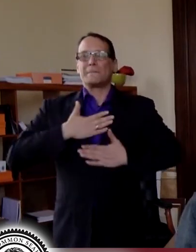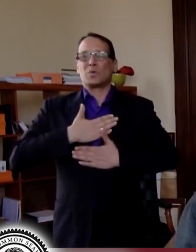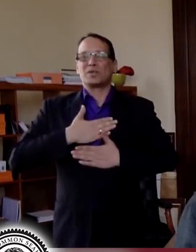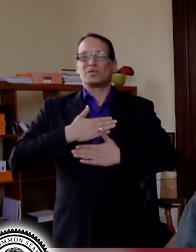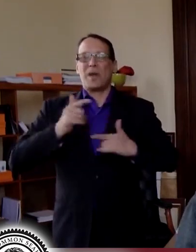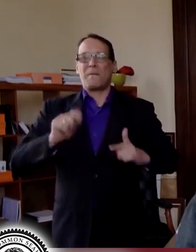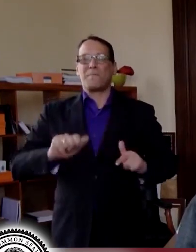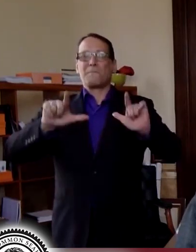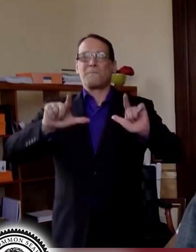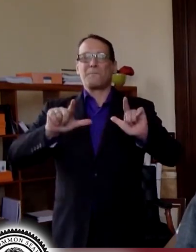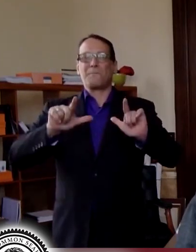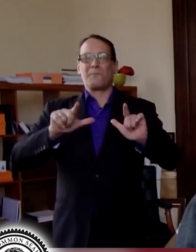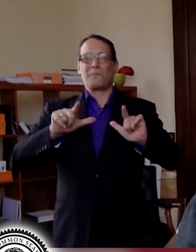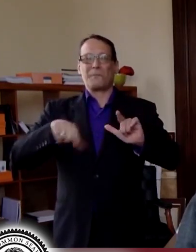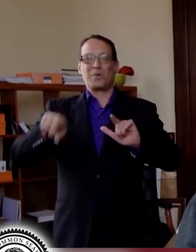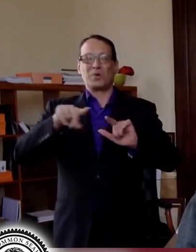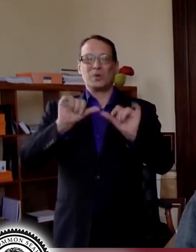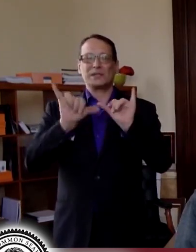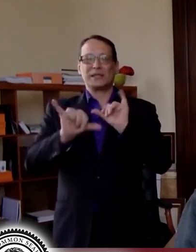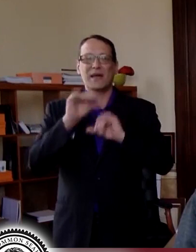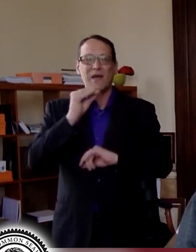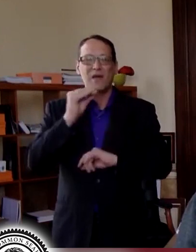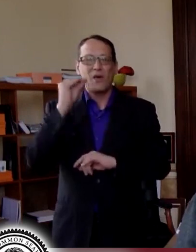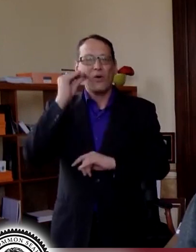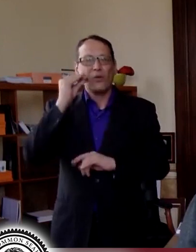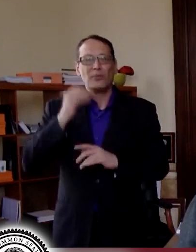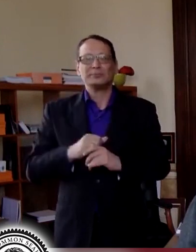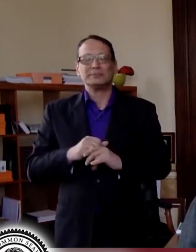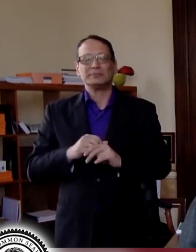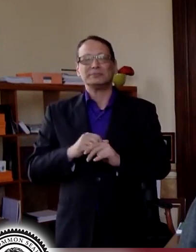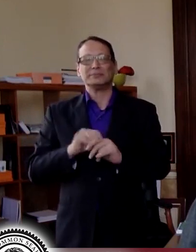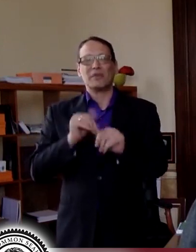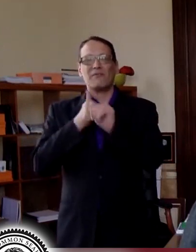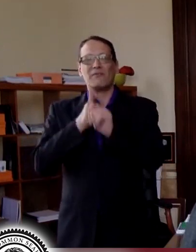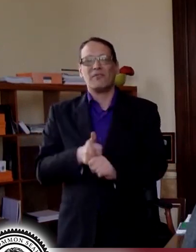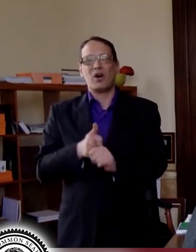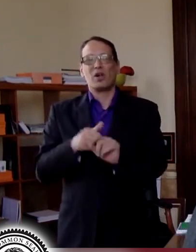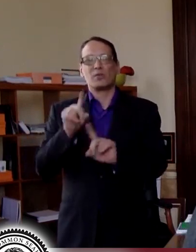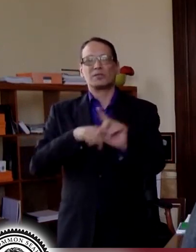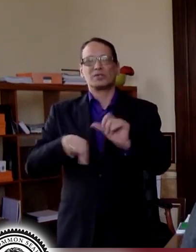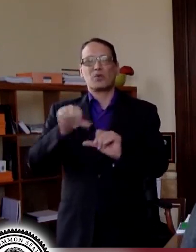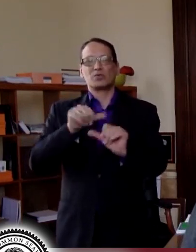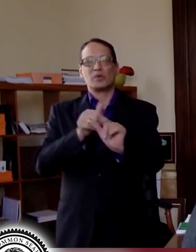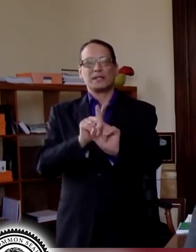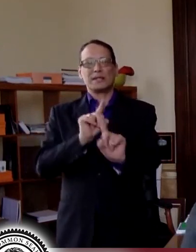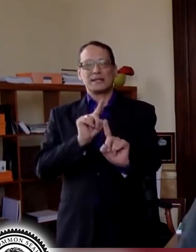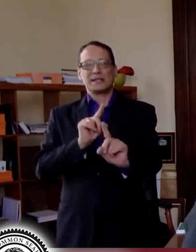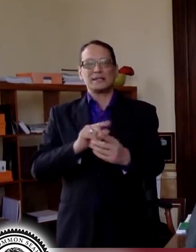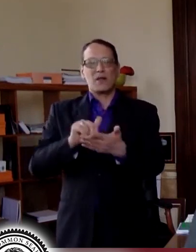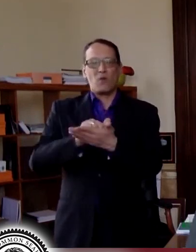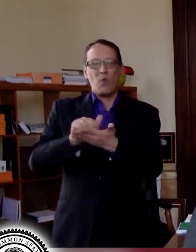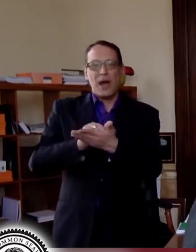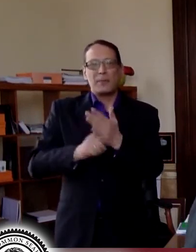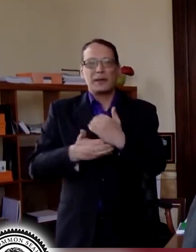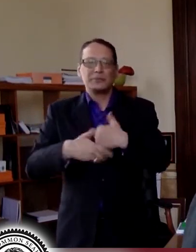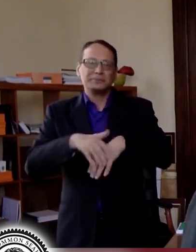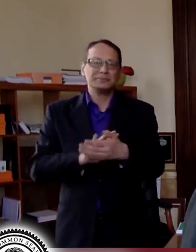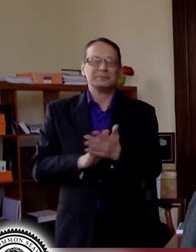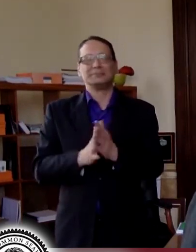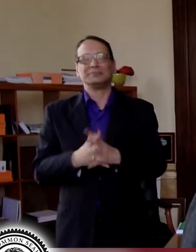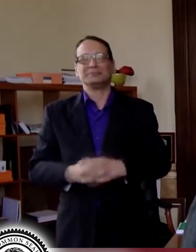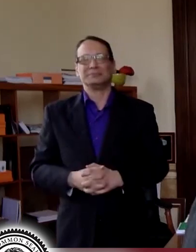every single one of you. Those of you that are staying at home, observing the social distancing, washing your hands, wiping down